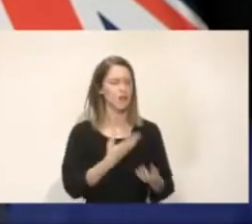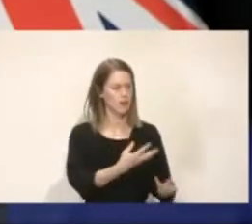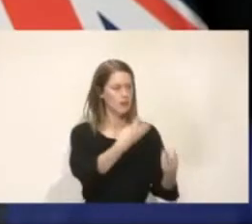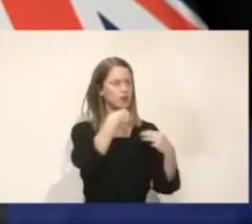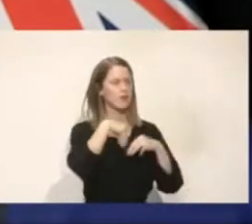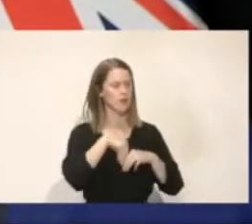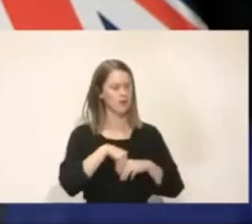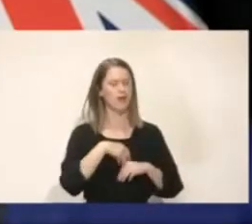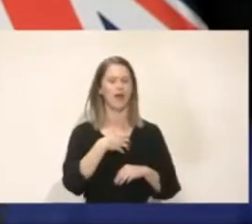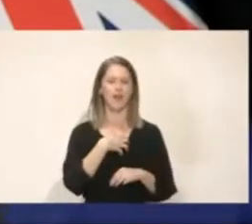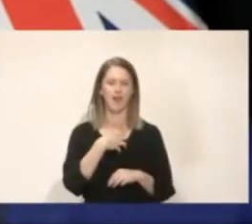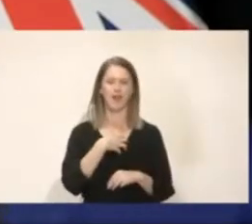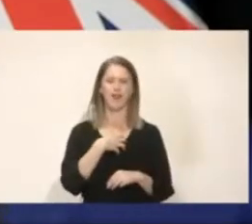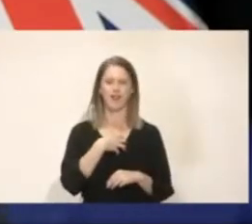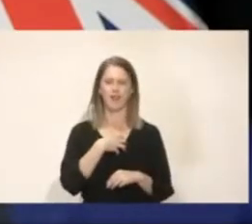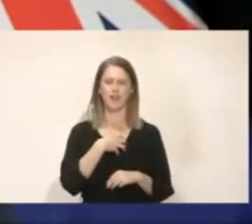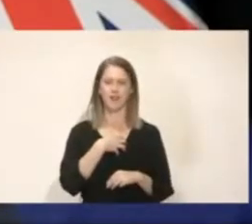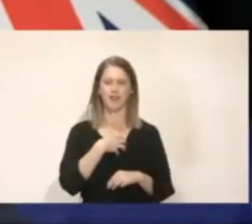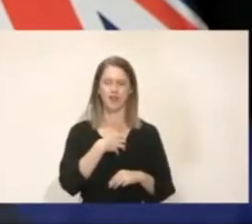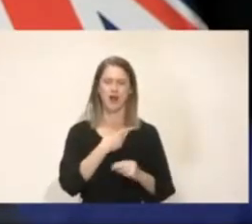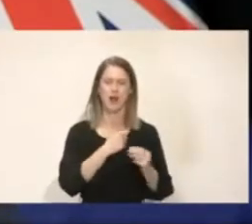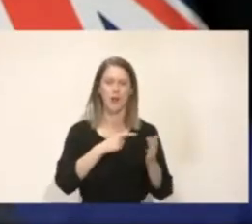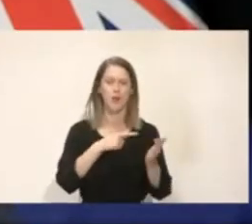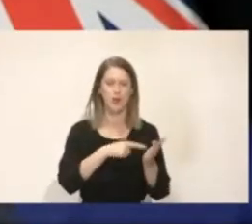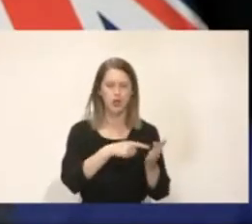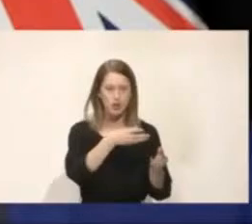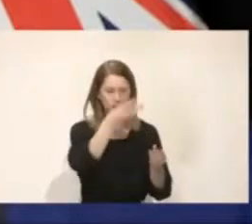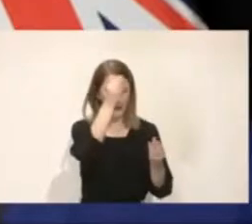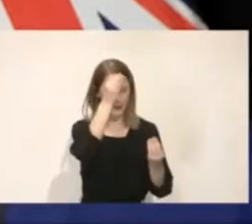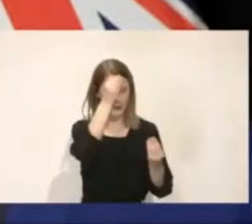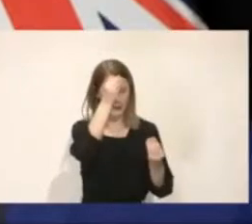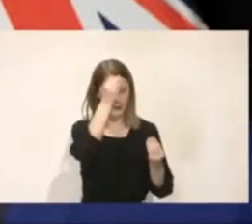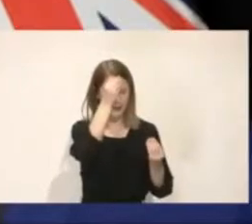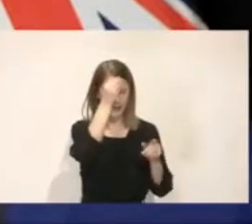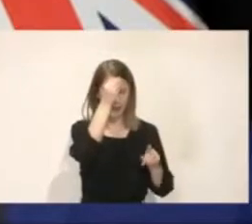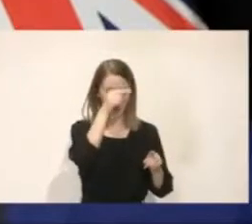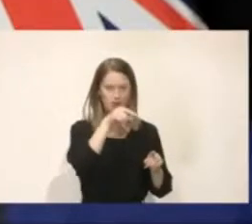the one of the key lessons out of this